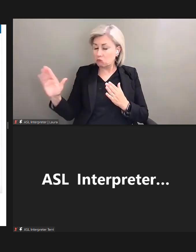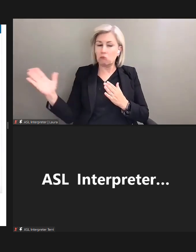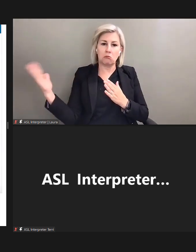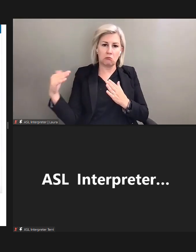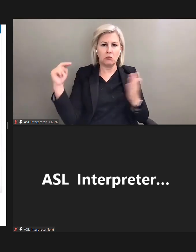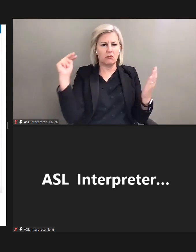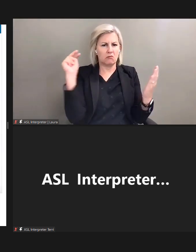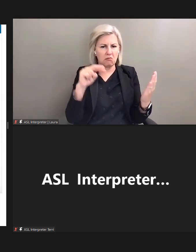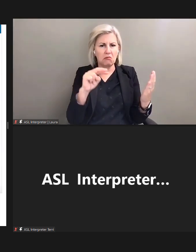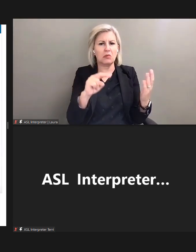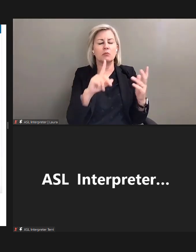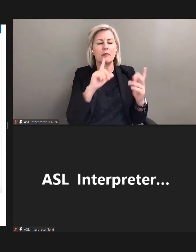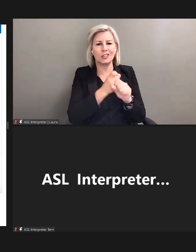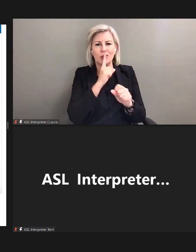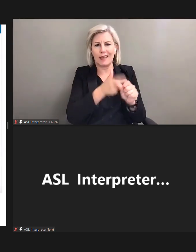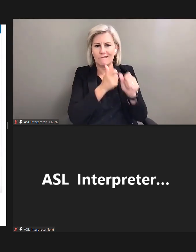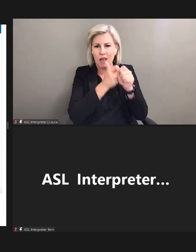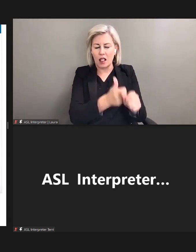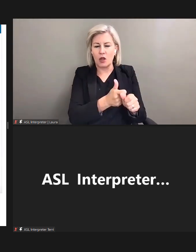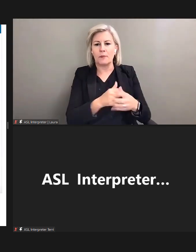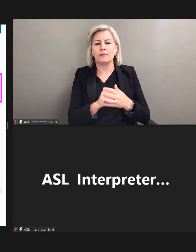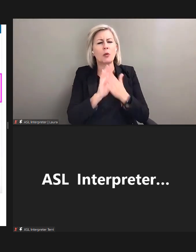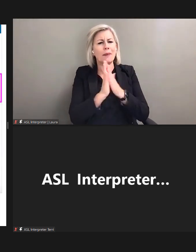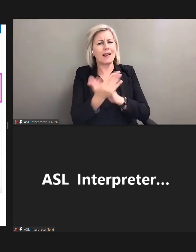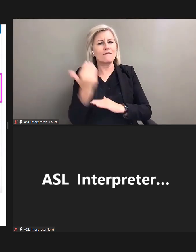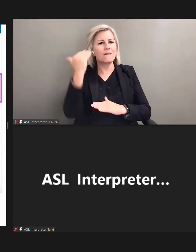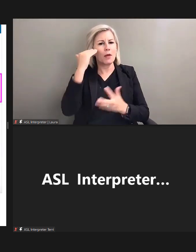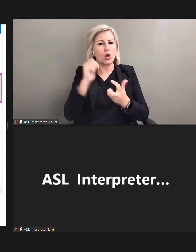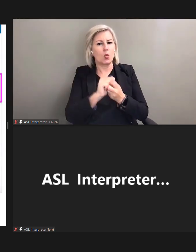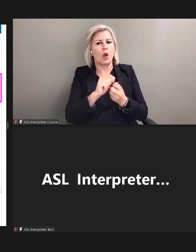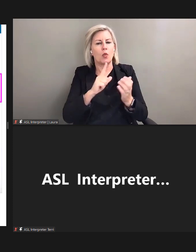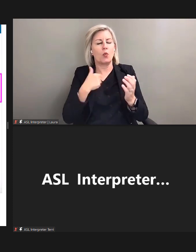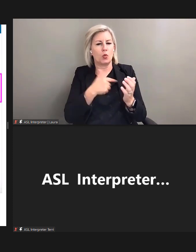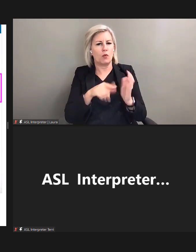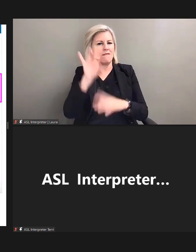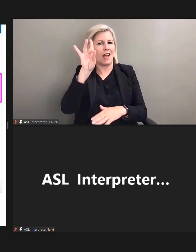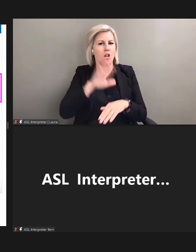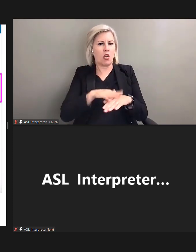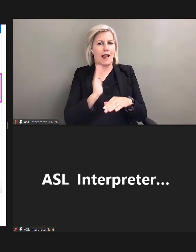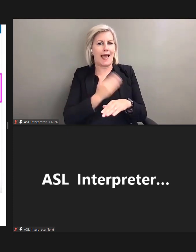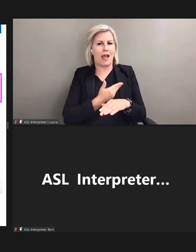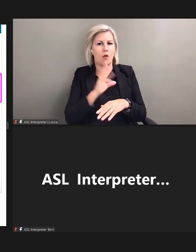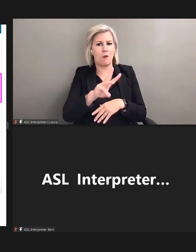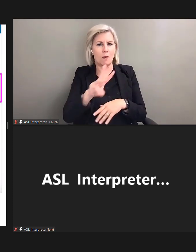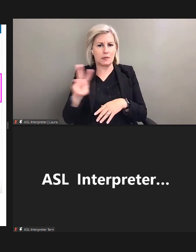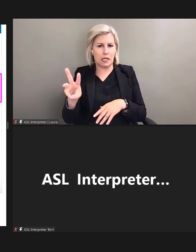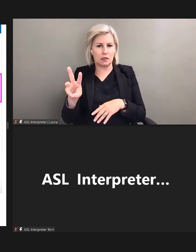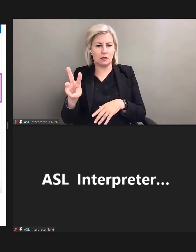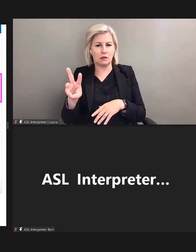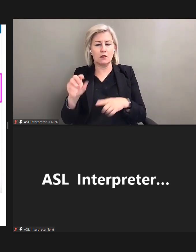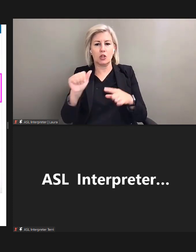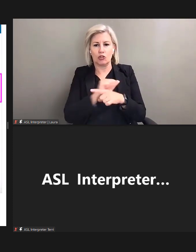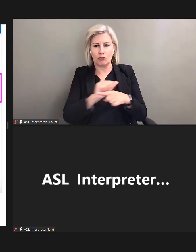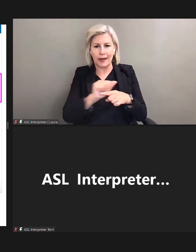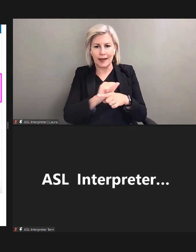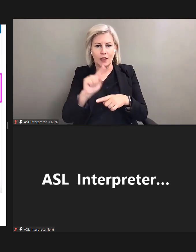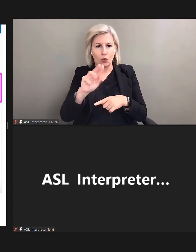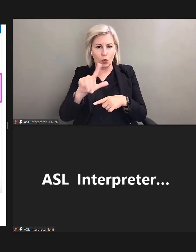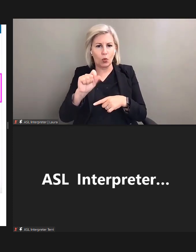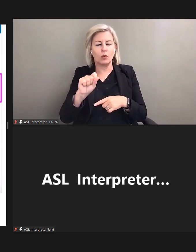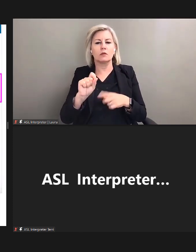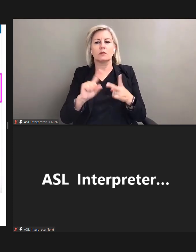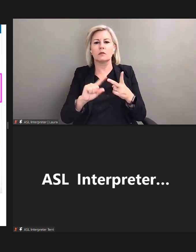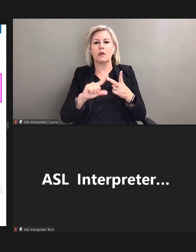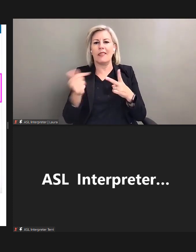following all of those. So get acquainted with what we find on our website. here, the training tools and all of the